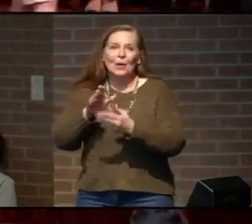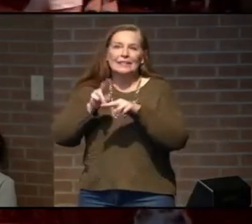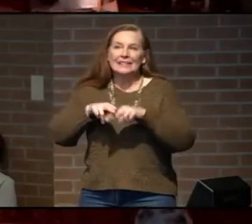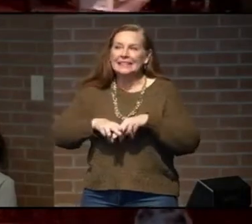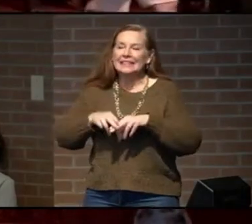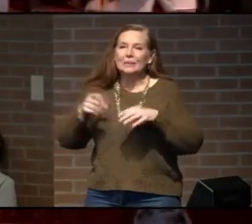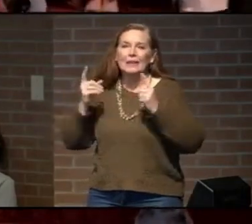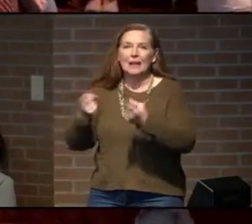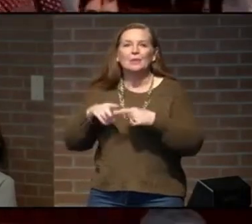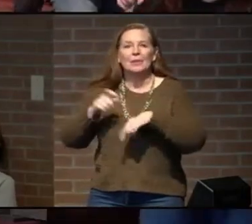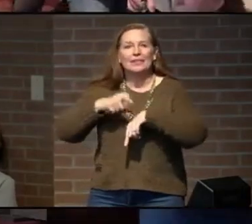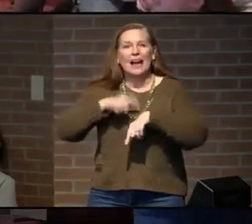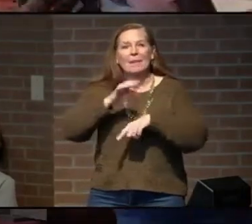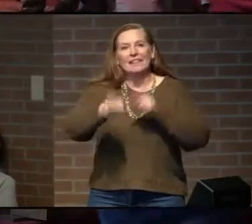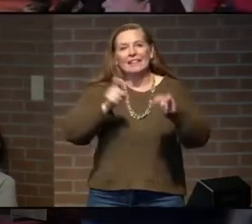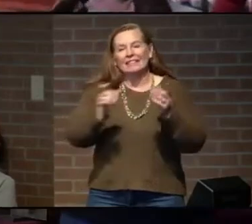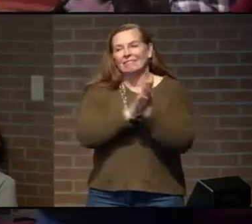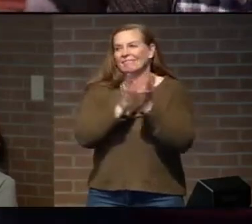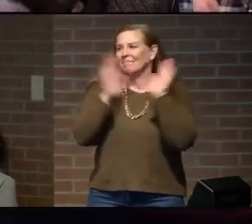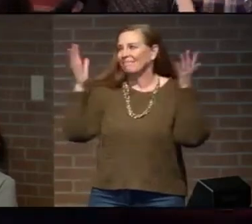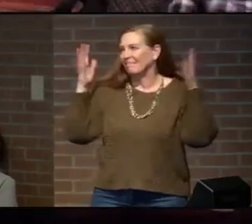time of giving. Yeah.